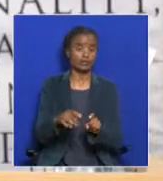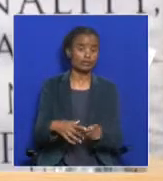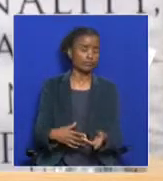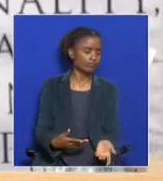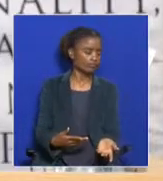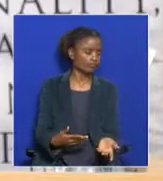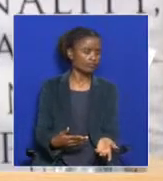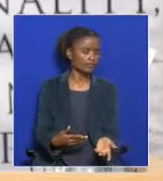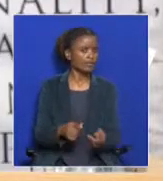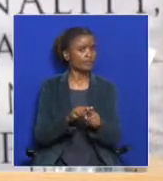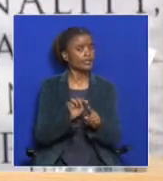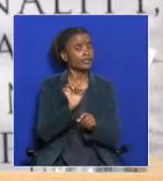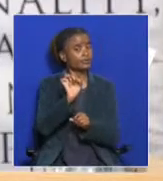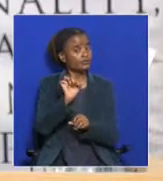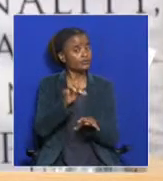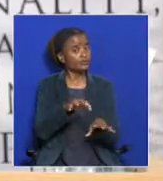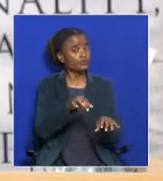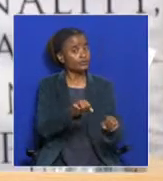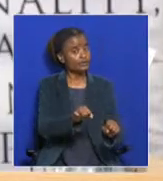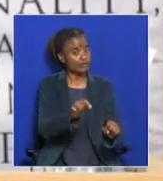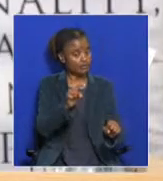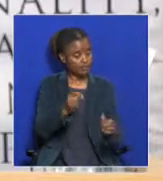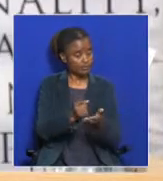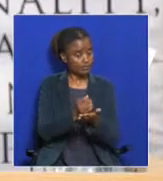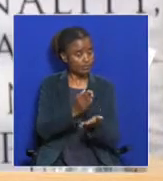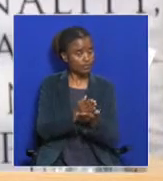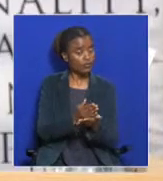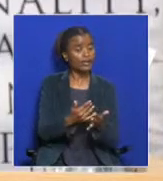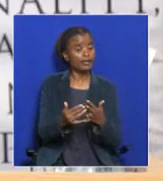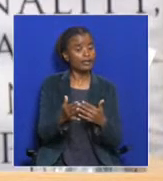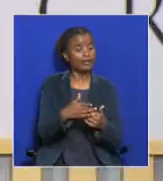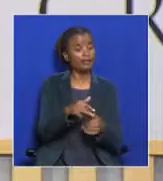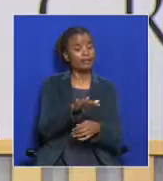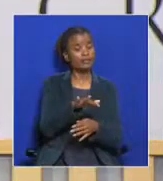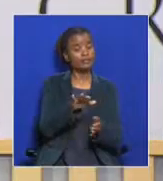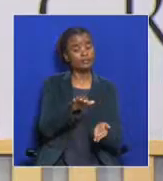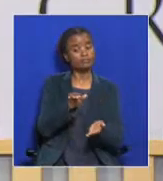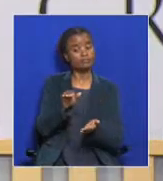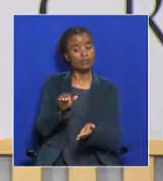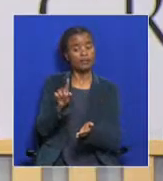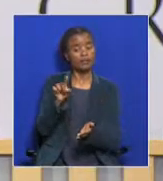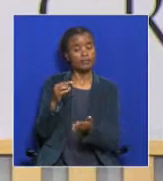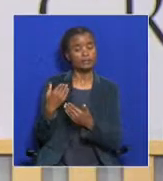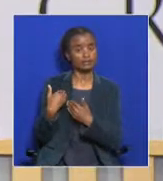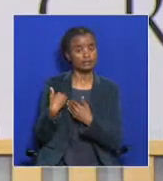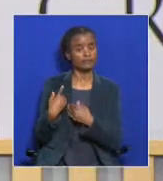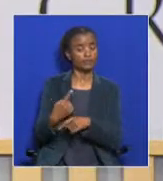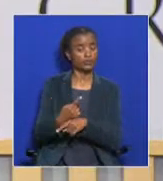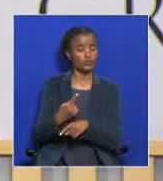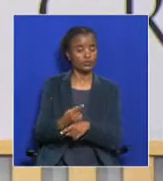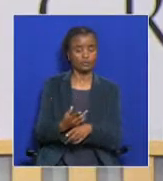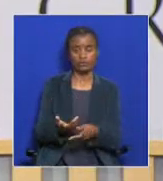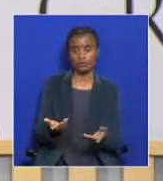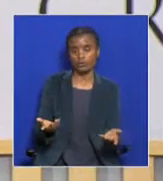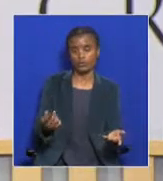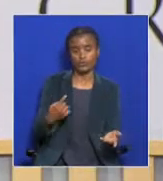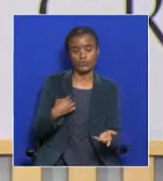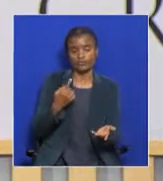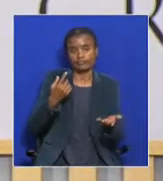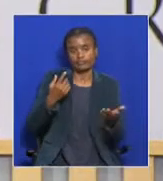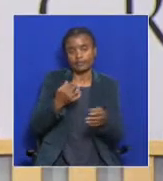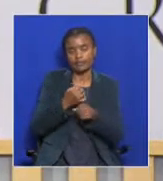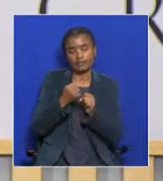that wherever it is stored, it remains safe at all times? Or you don't bother yourself with such detail? No, this is